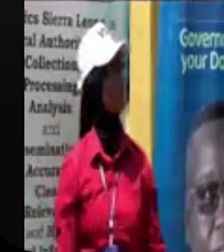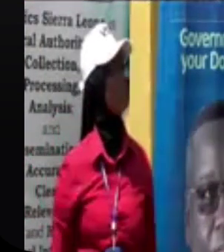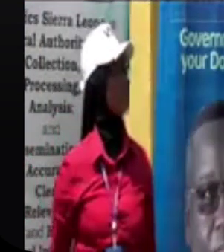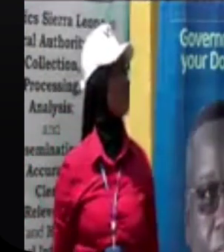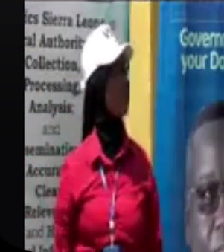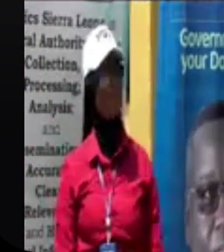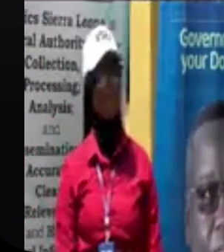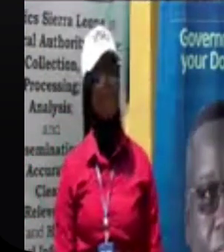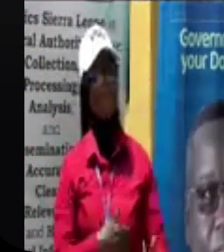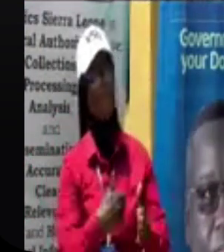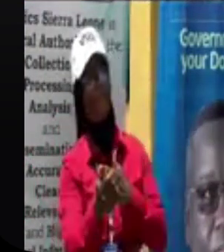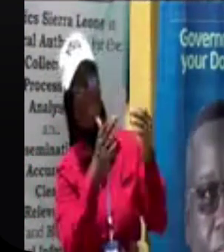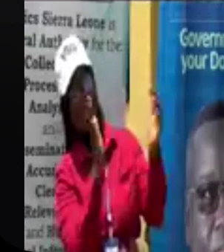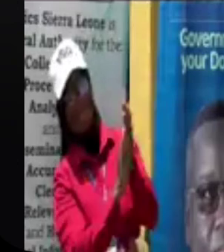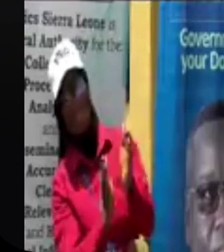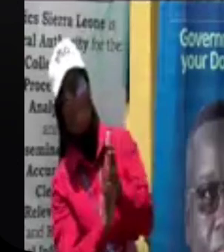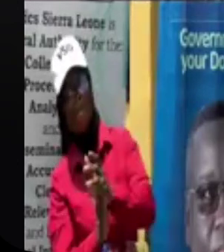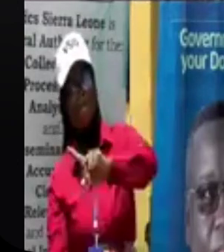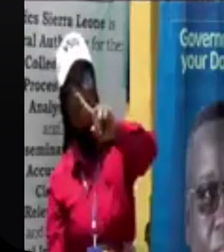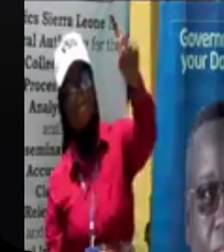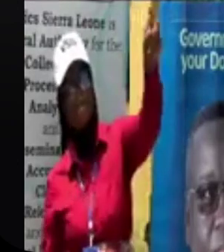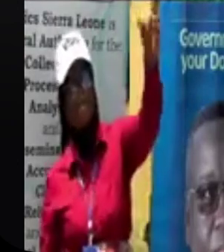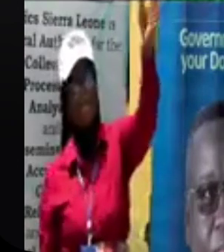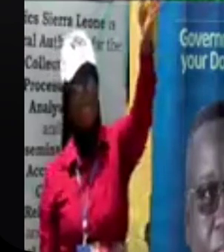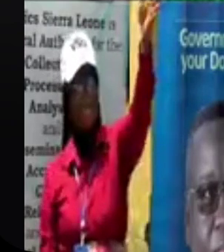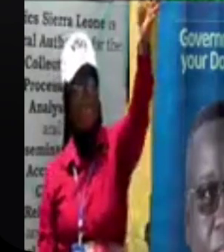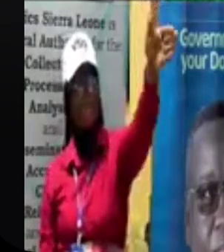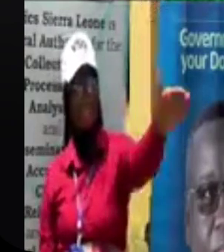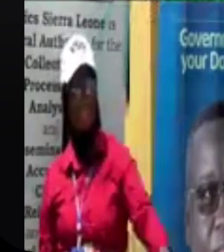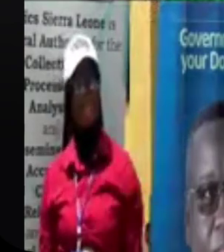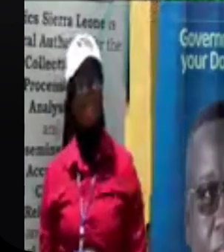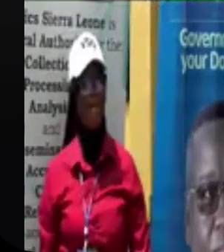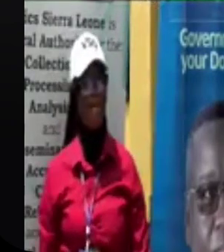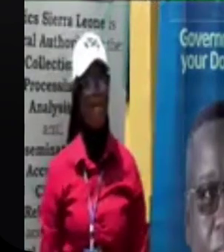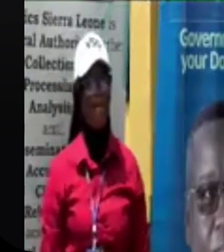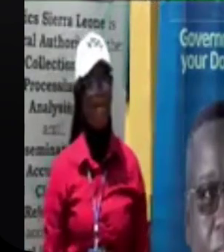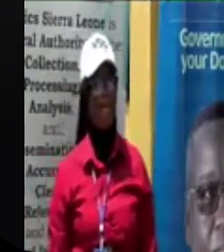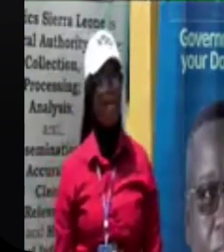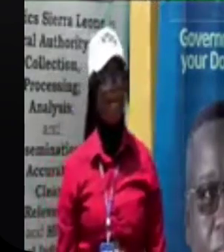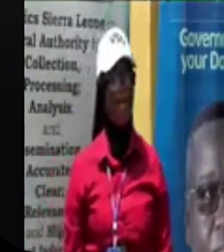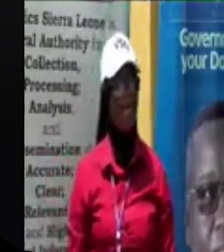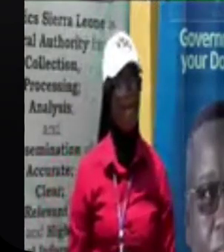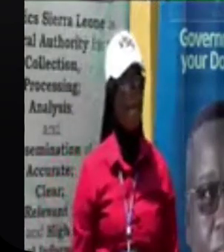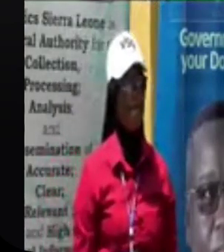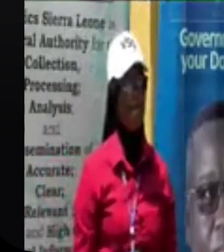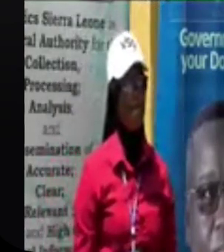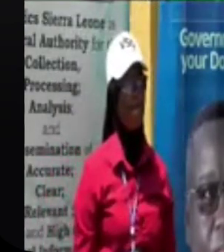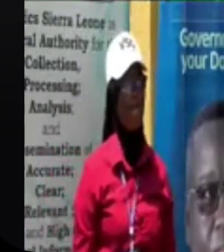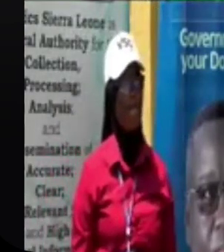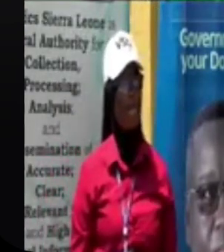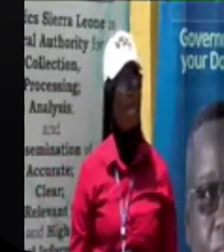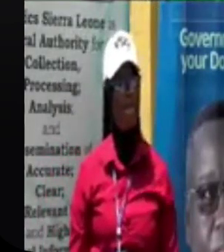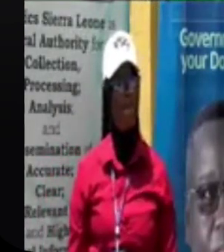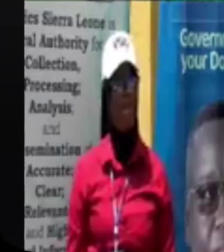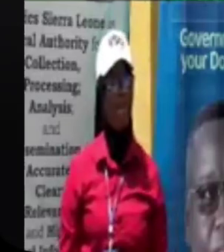I don't know if any students get a question. Okay, yes, the lady in the back there, please, right there. And the final one for this round, we'll get many rounds